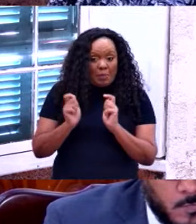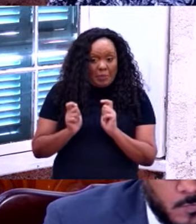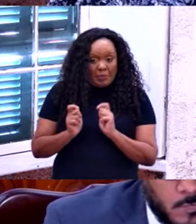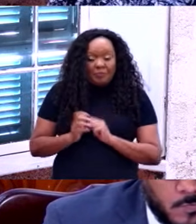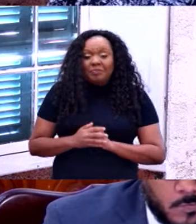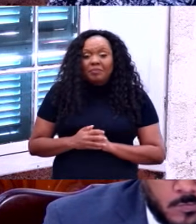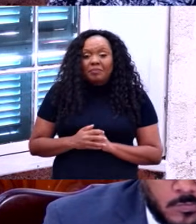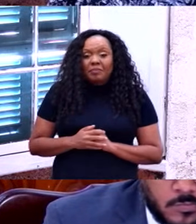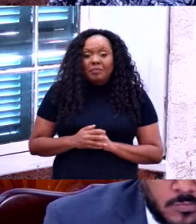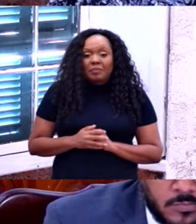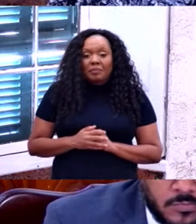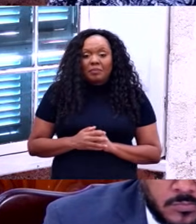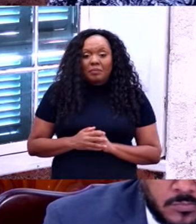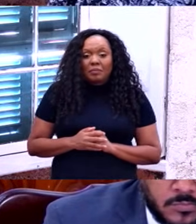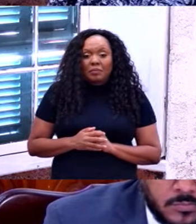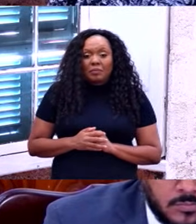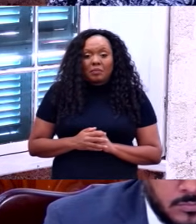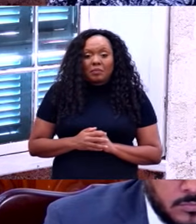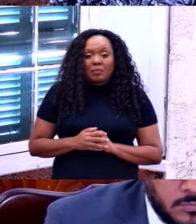I think